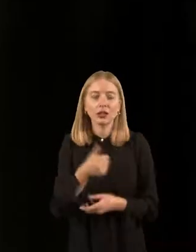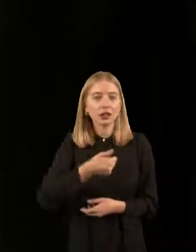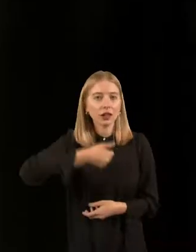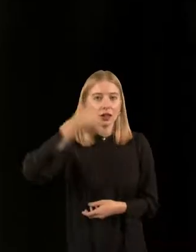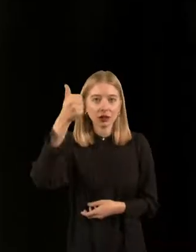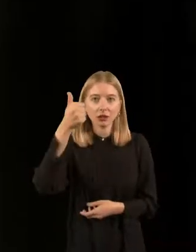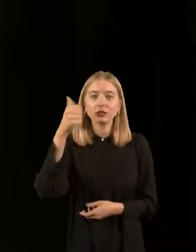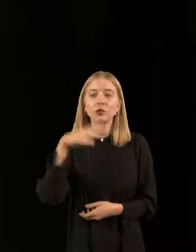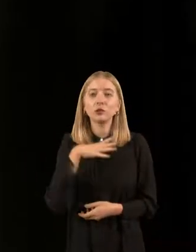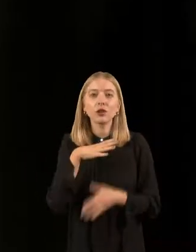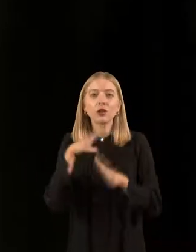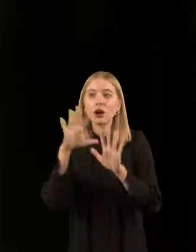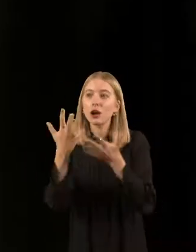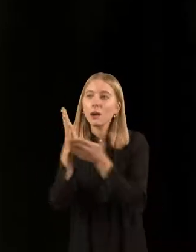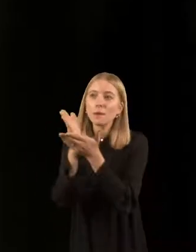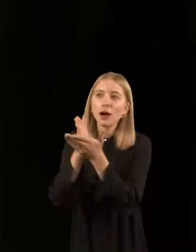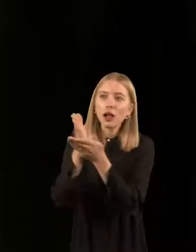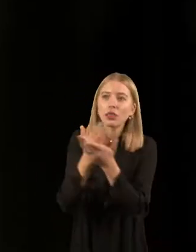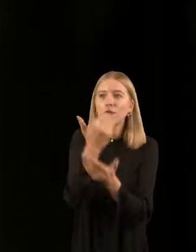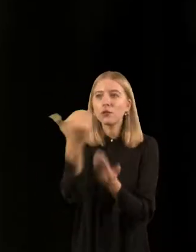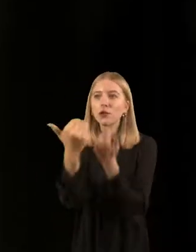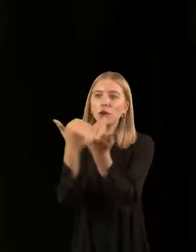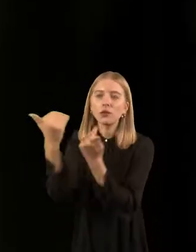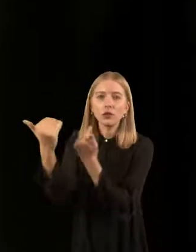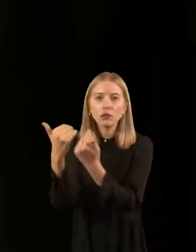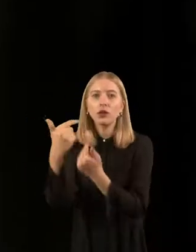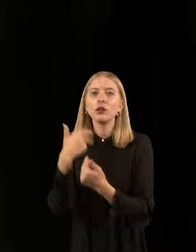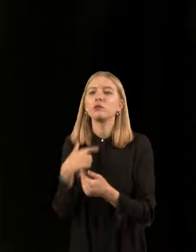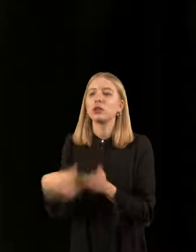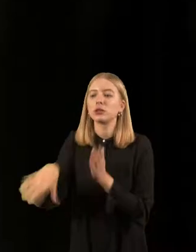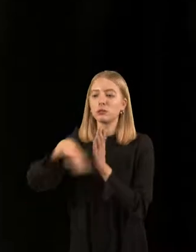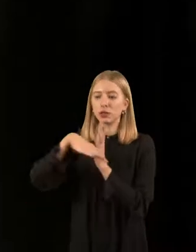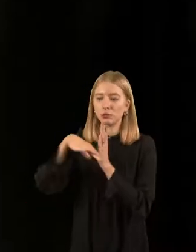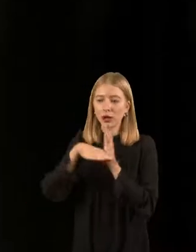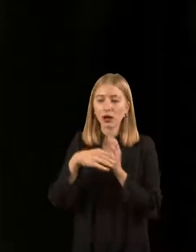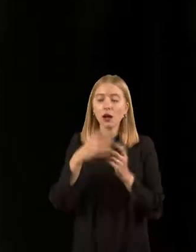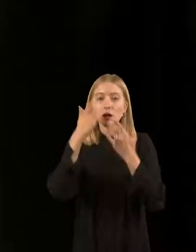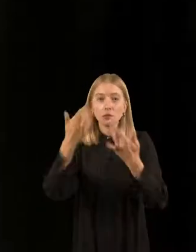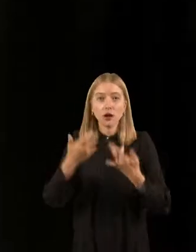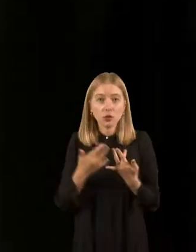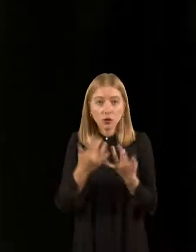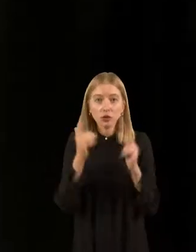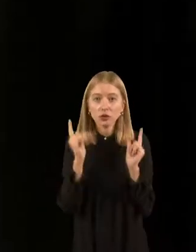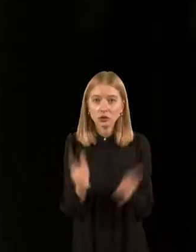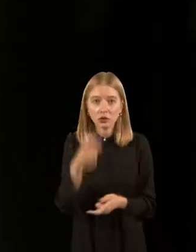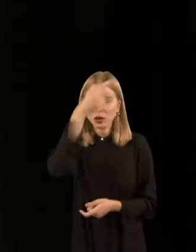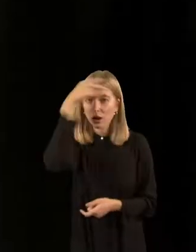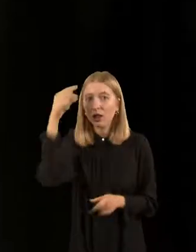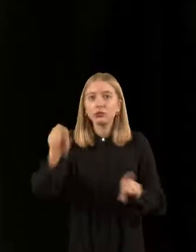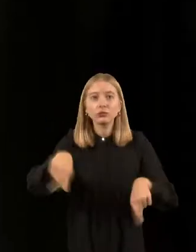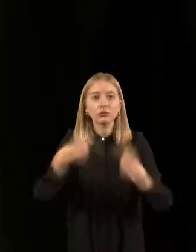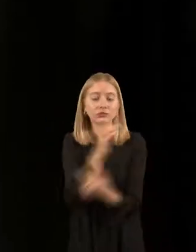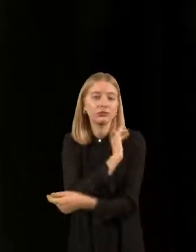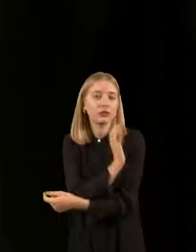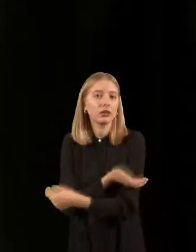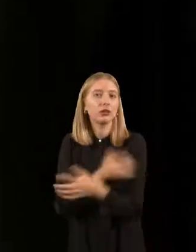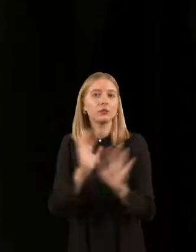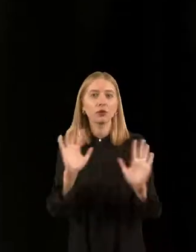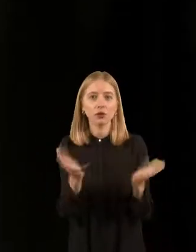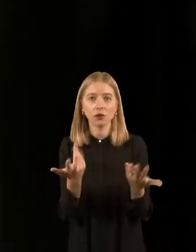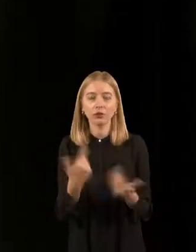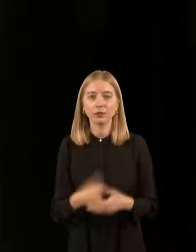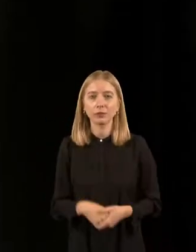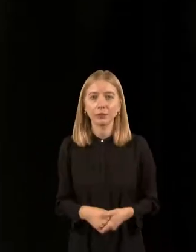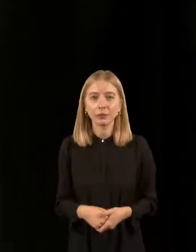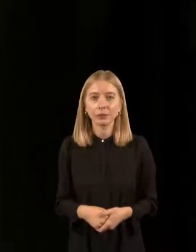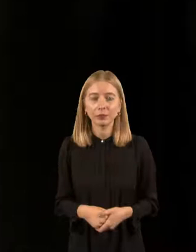by comparing the best practices of the world and highlighting our strengths and weaknesses, also